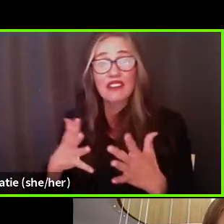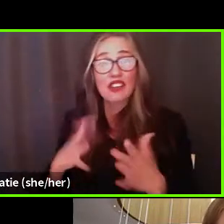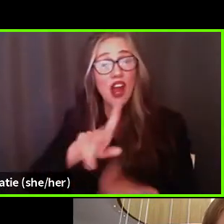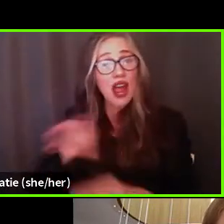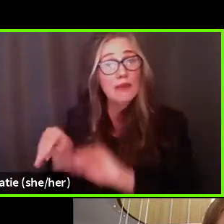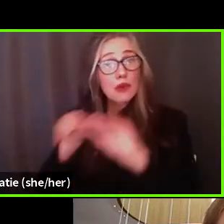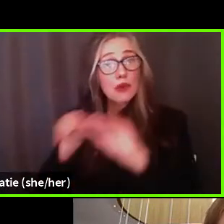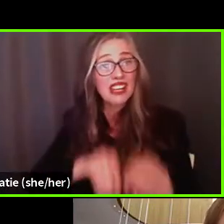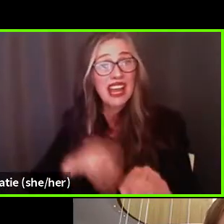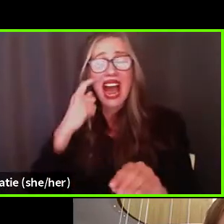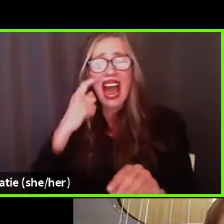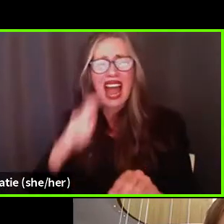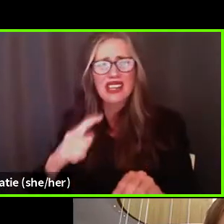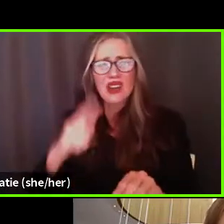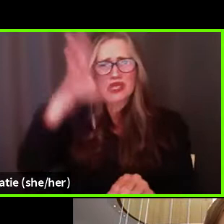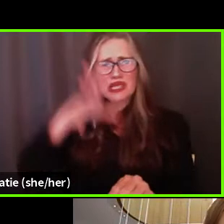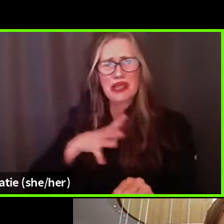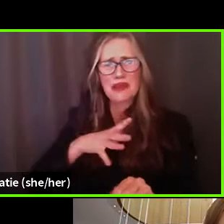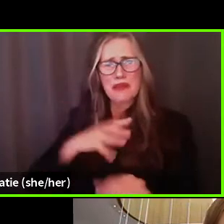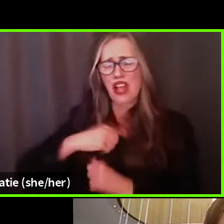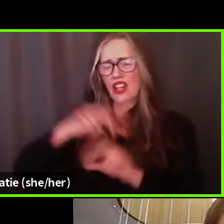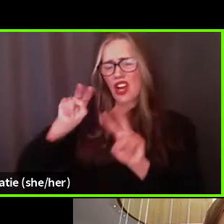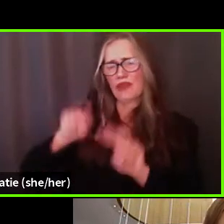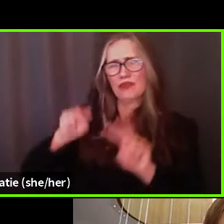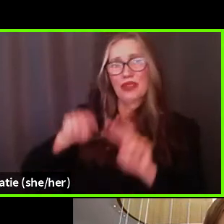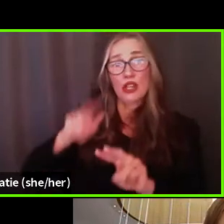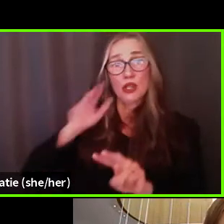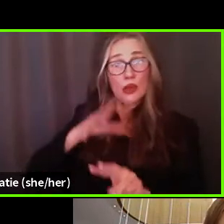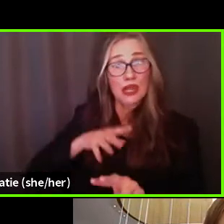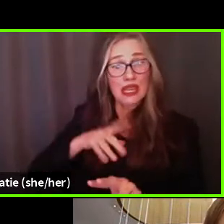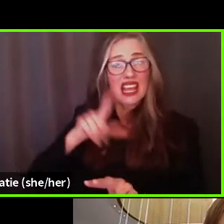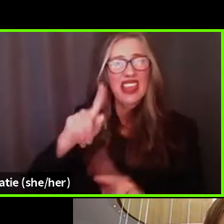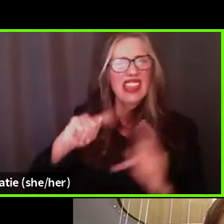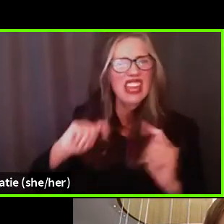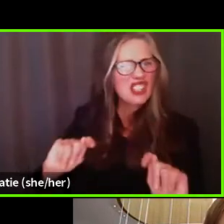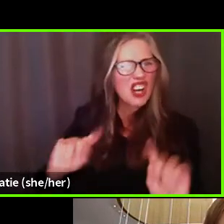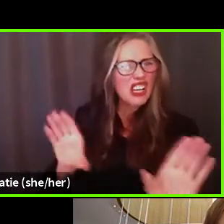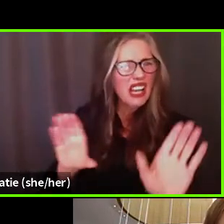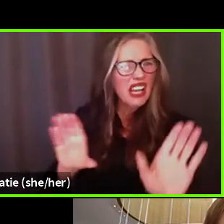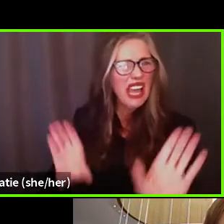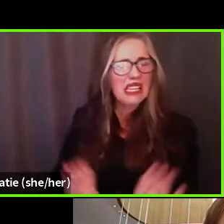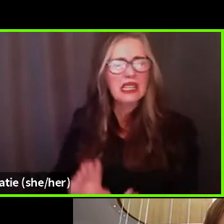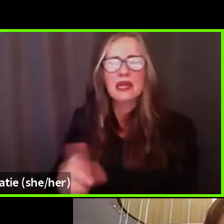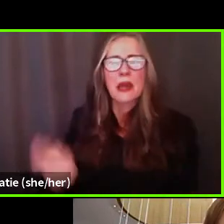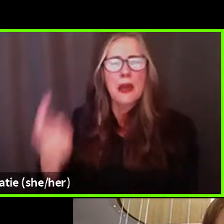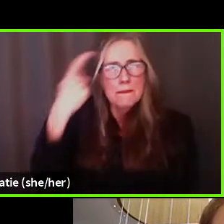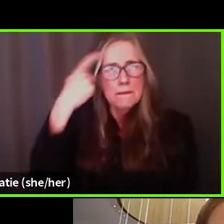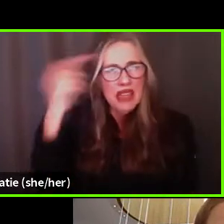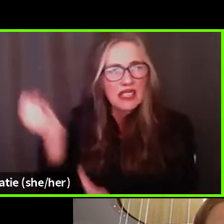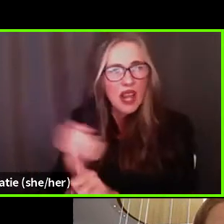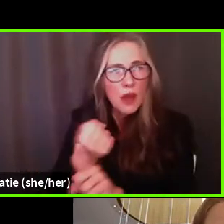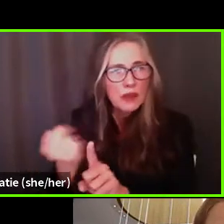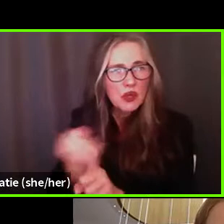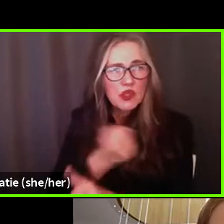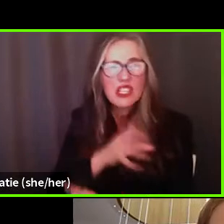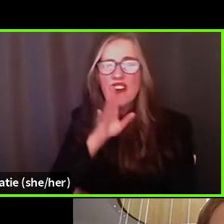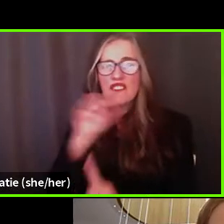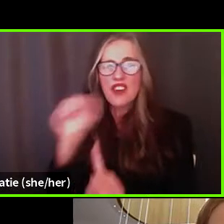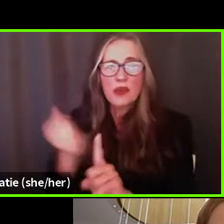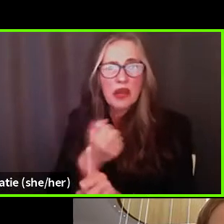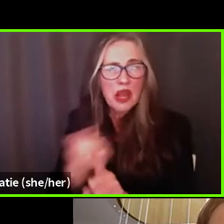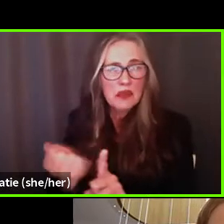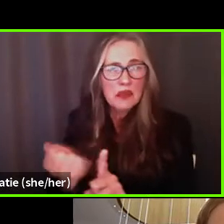the mail guards behavior towards the women prisoners they engaged in tactics such as mental verbal abuse sexual harassment intimidation